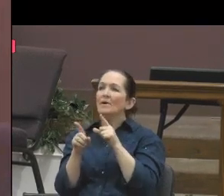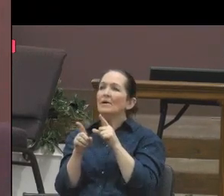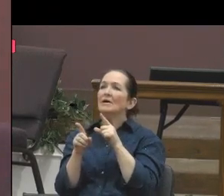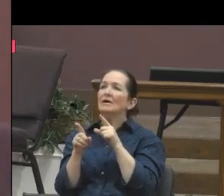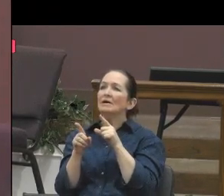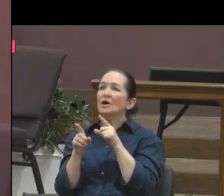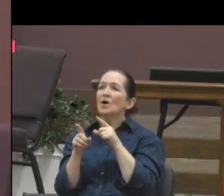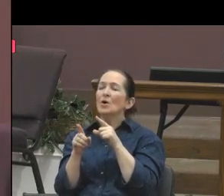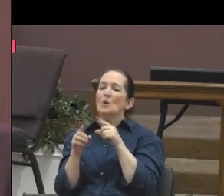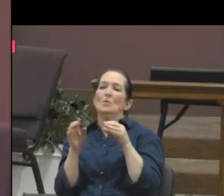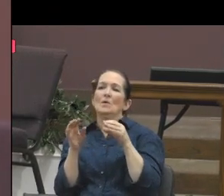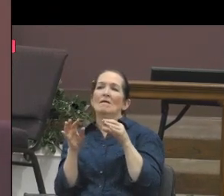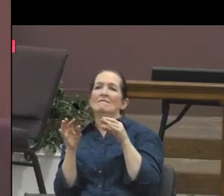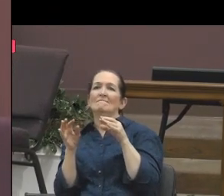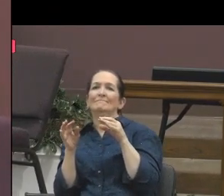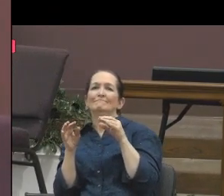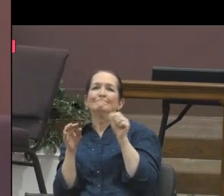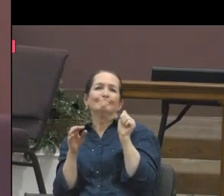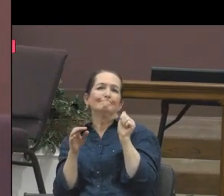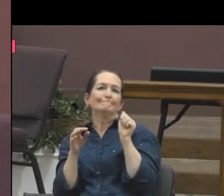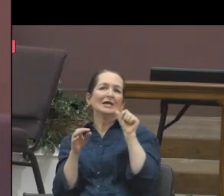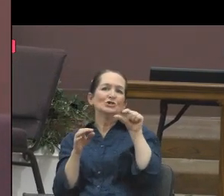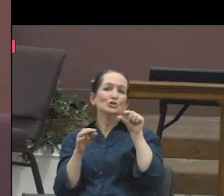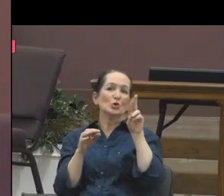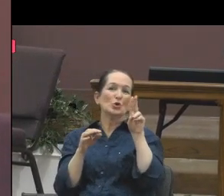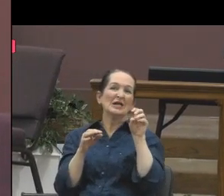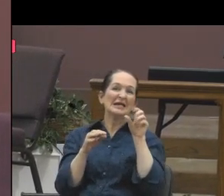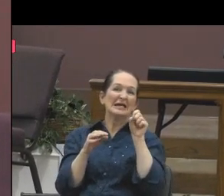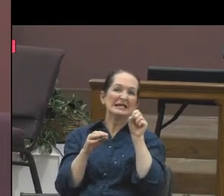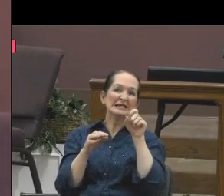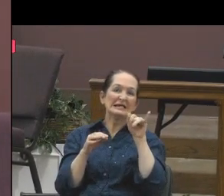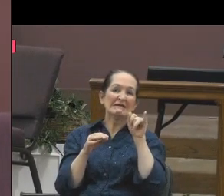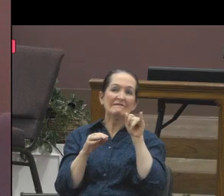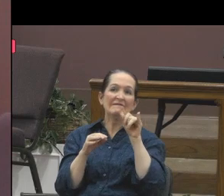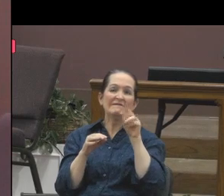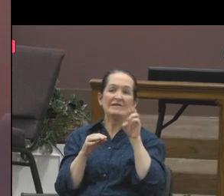across rather aggressive from the pulpit.